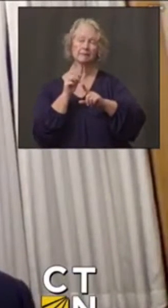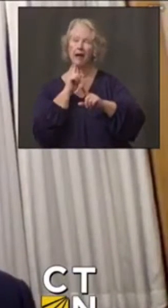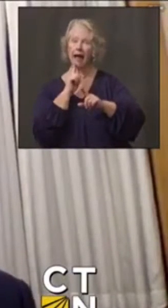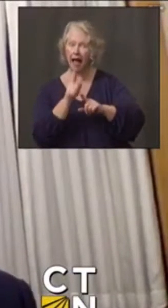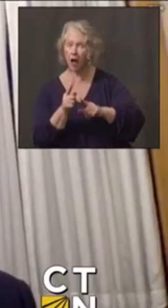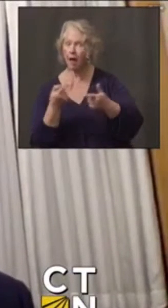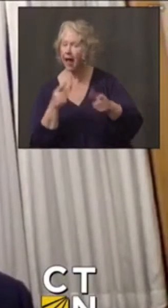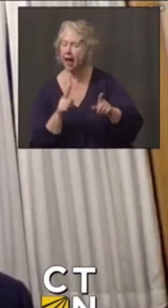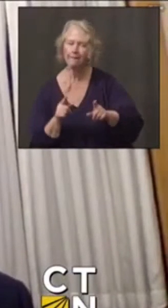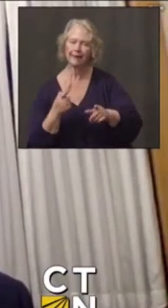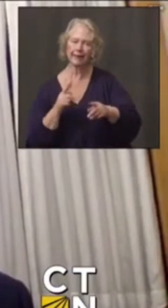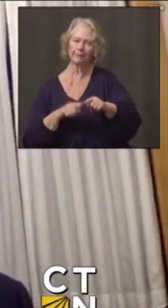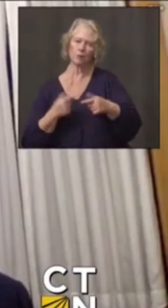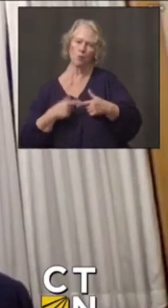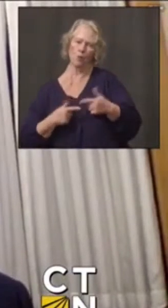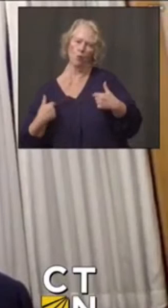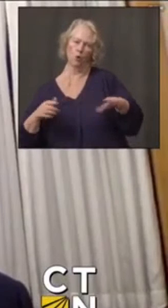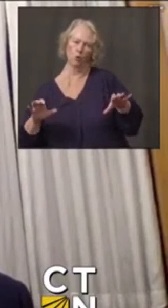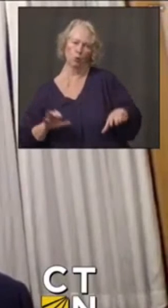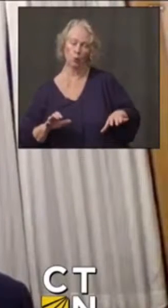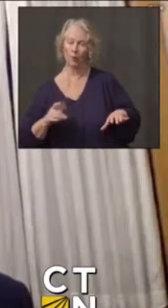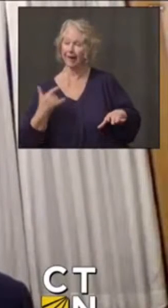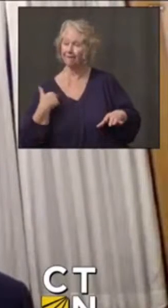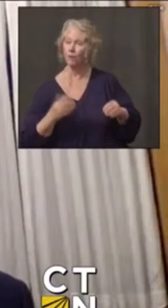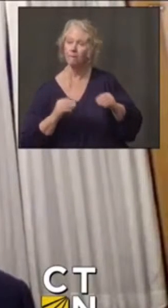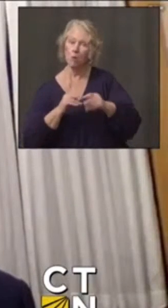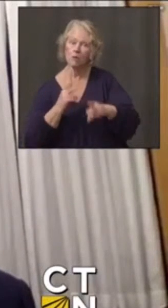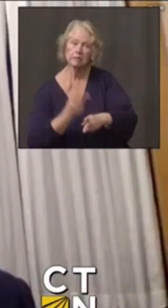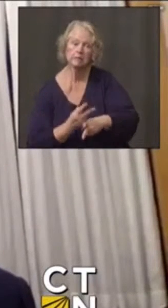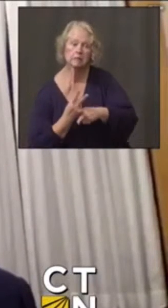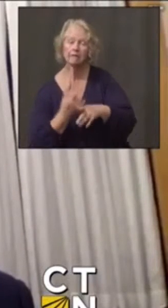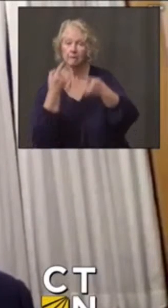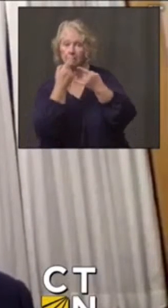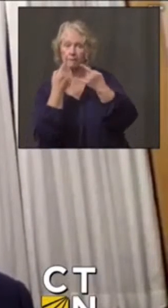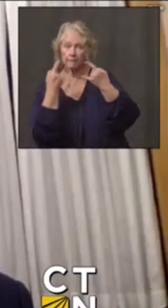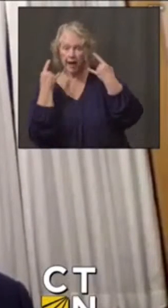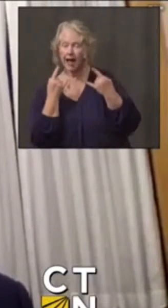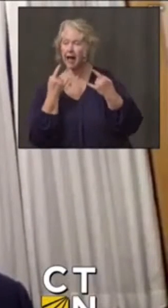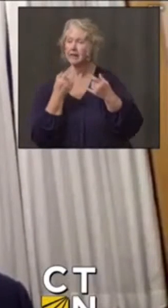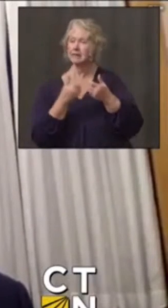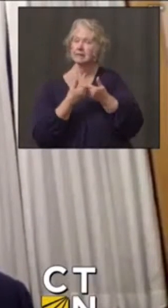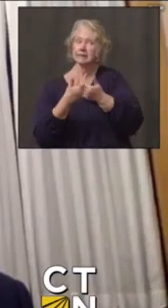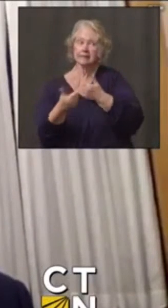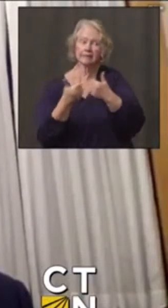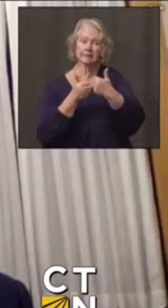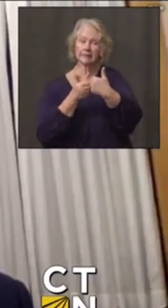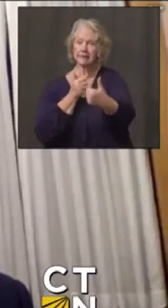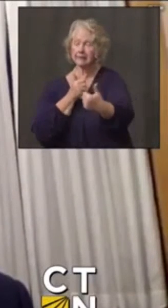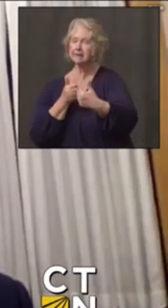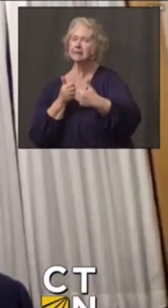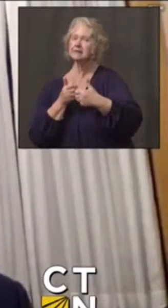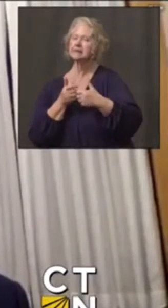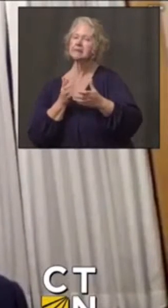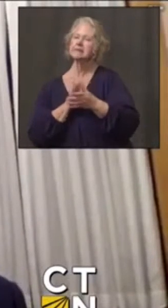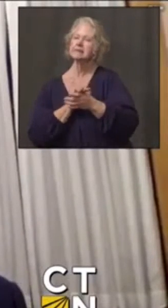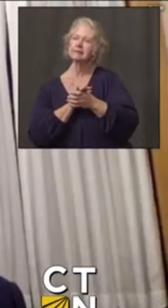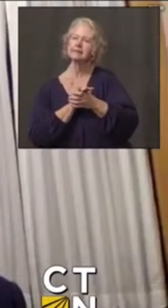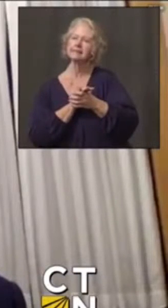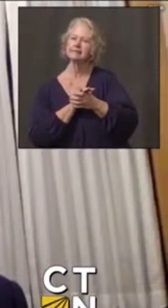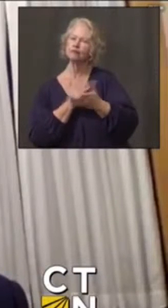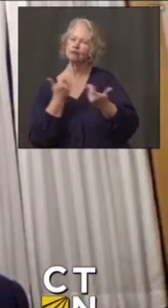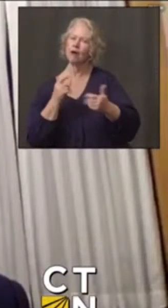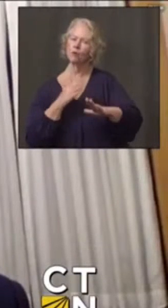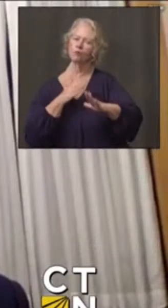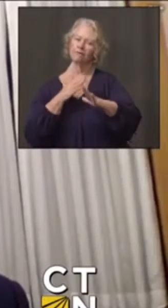all take in this state to wear masks, to follow the rules, to maintain our distance, and to prevent the chains